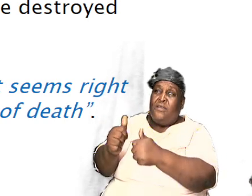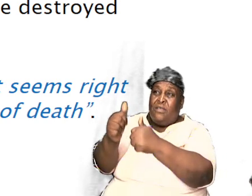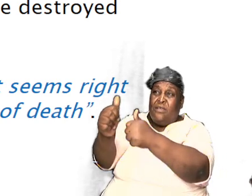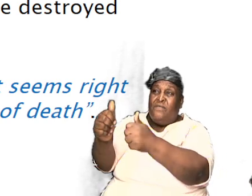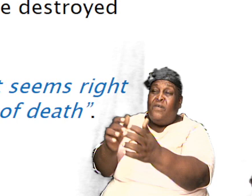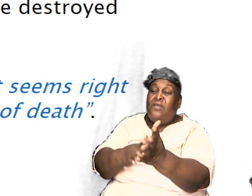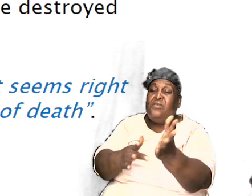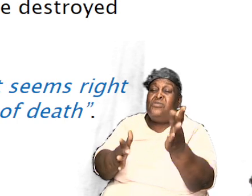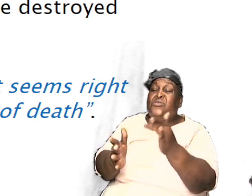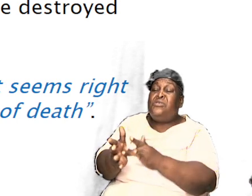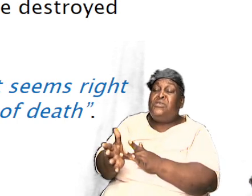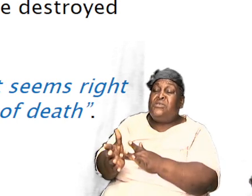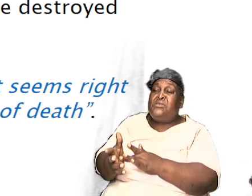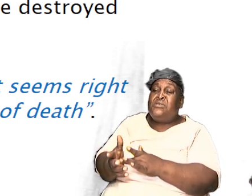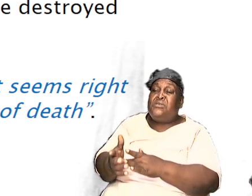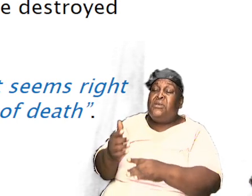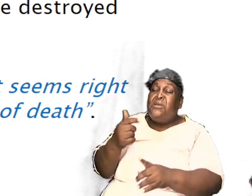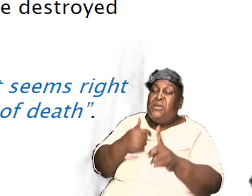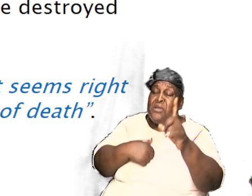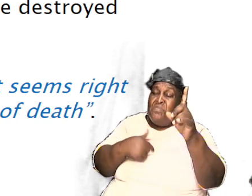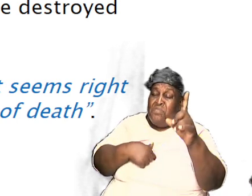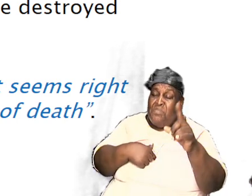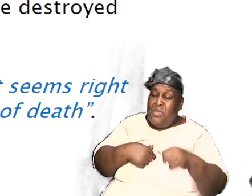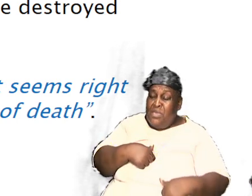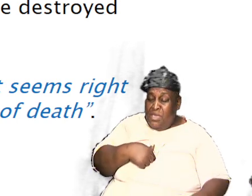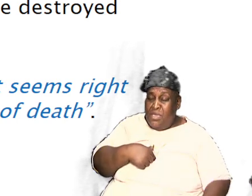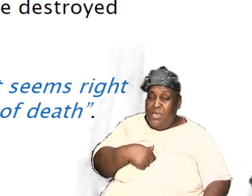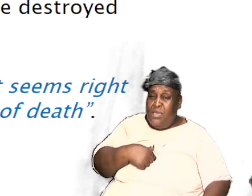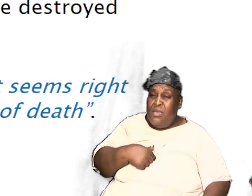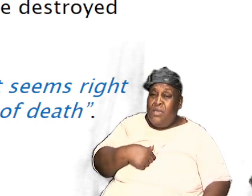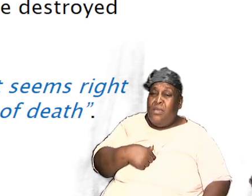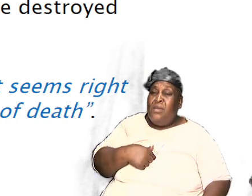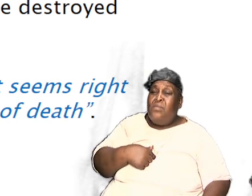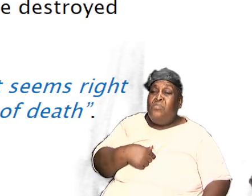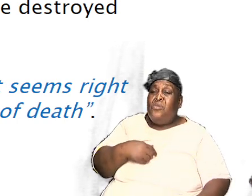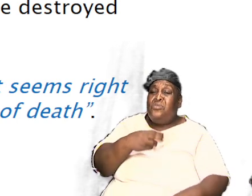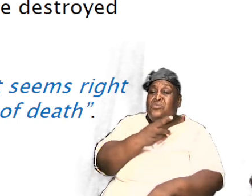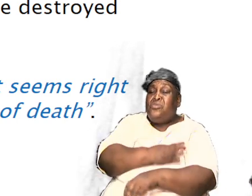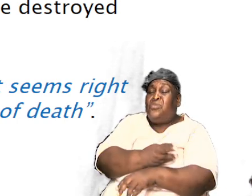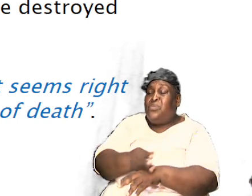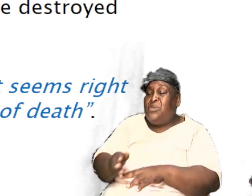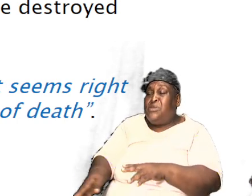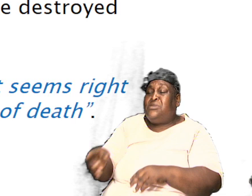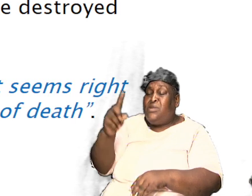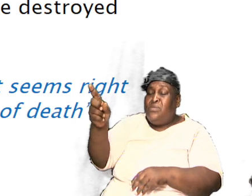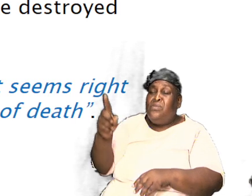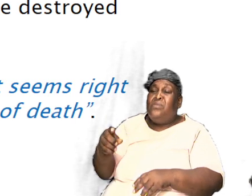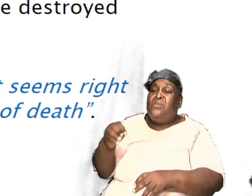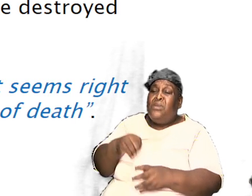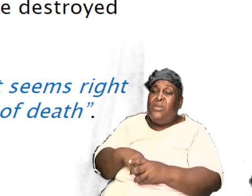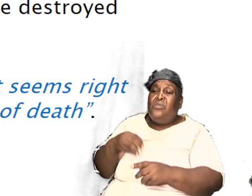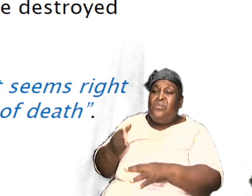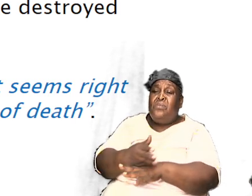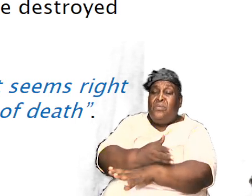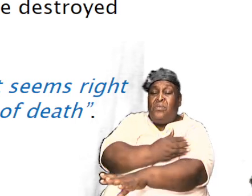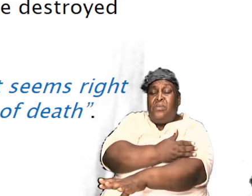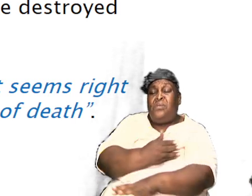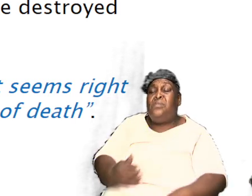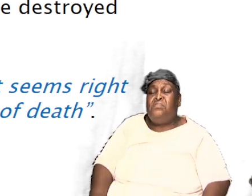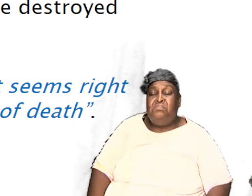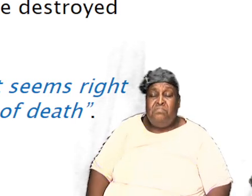decrease and you must increase. Anytime you stand, we start getting in the way of God. It's trouble.